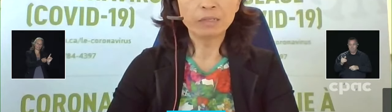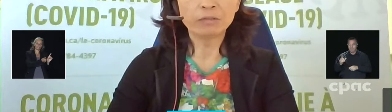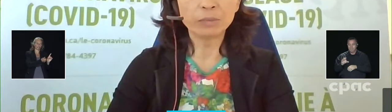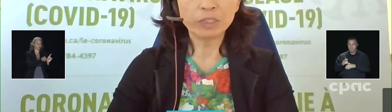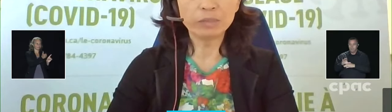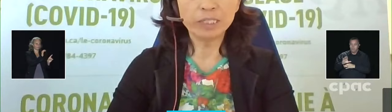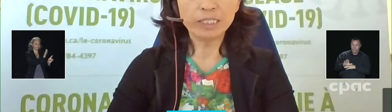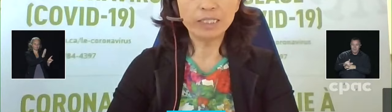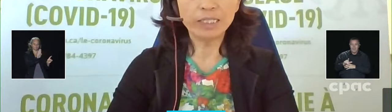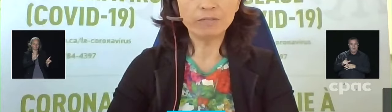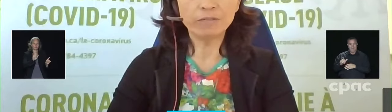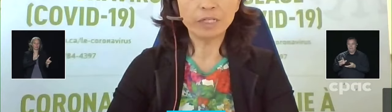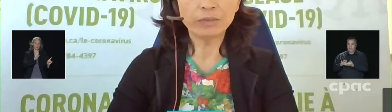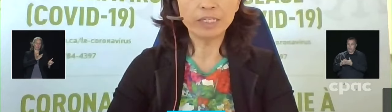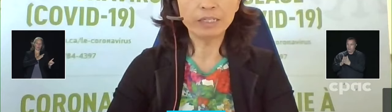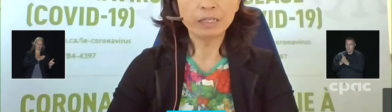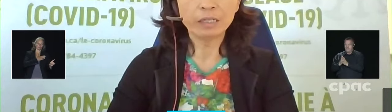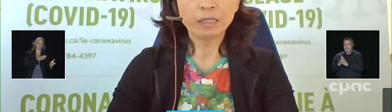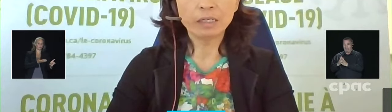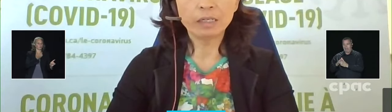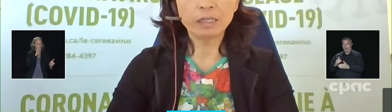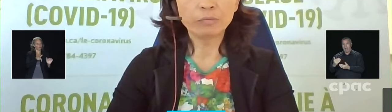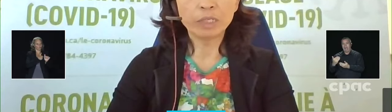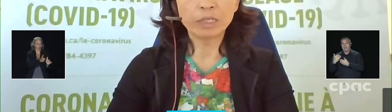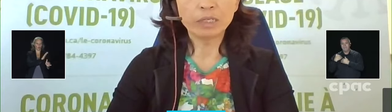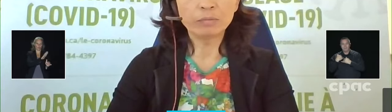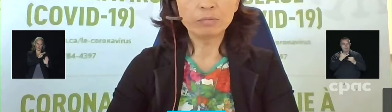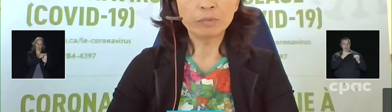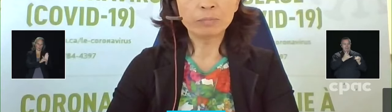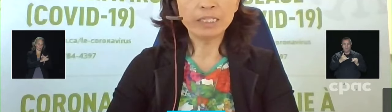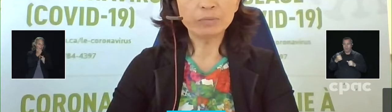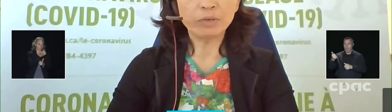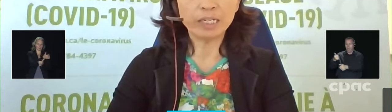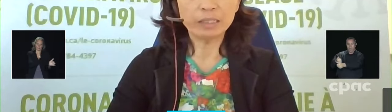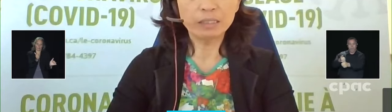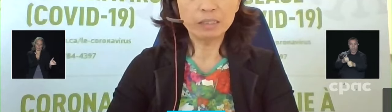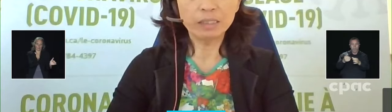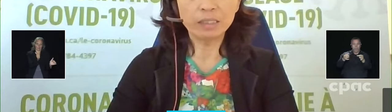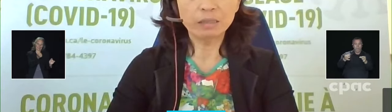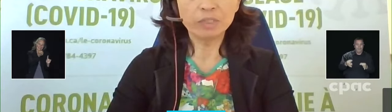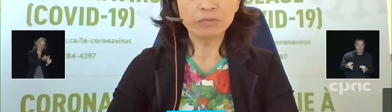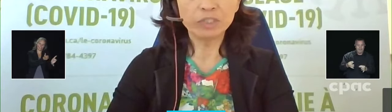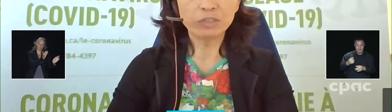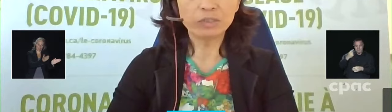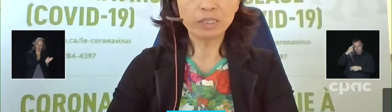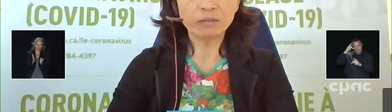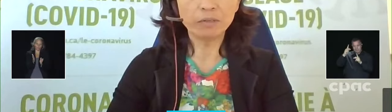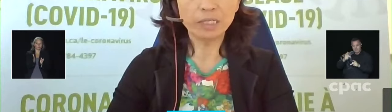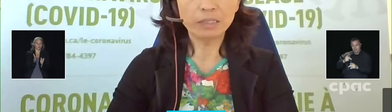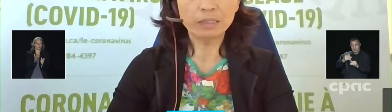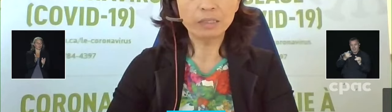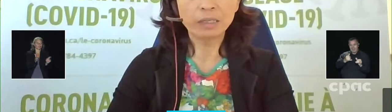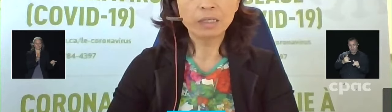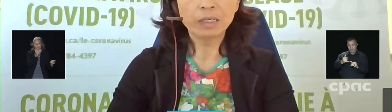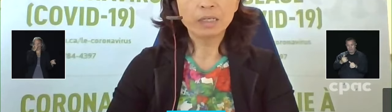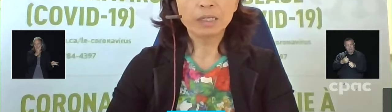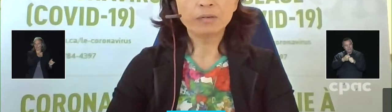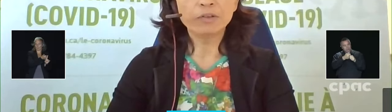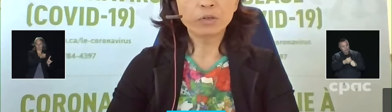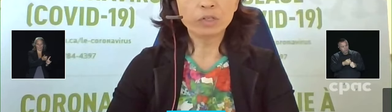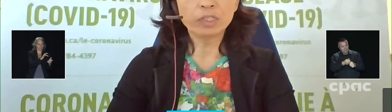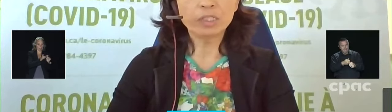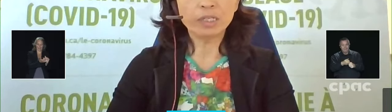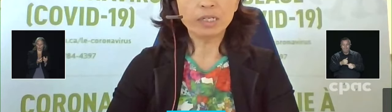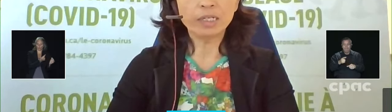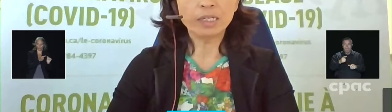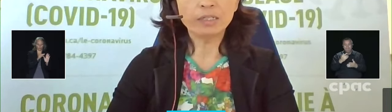taking up responsibility and following best practices in terms of reducing their risk.